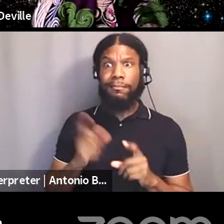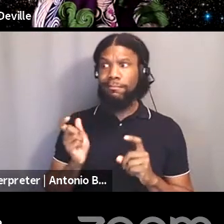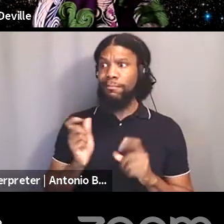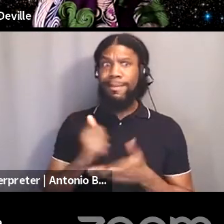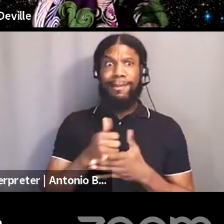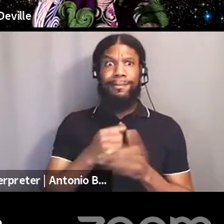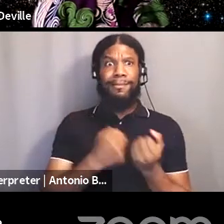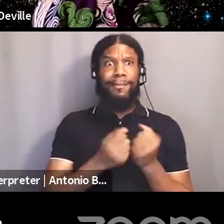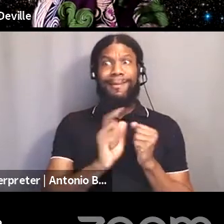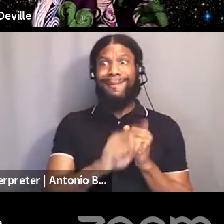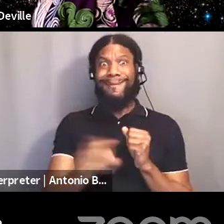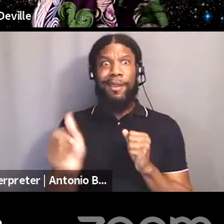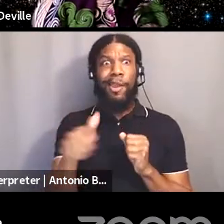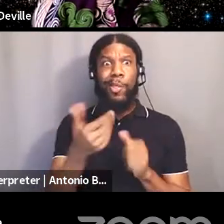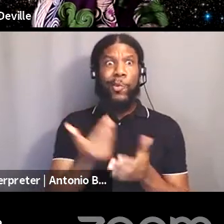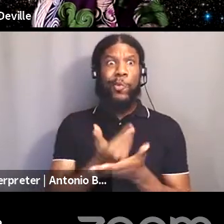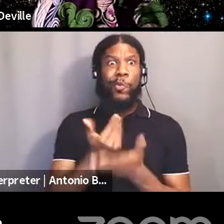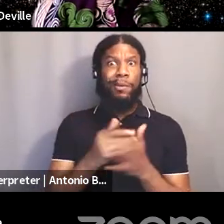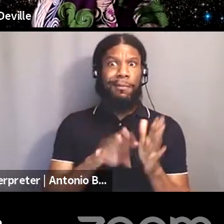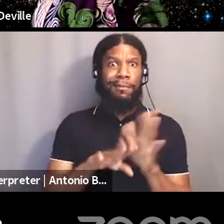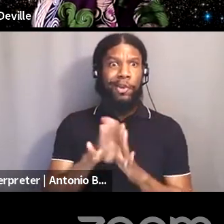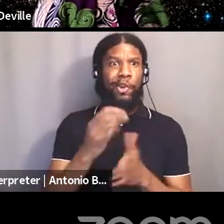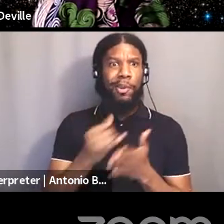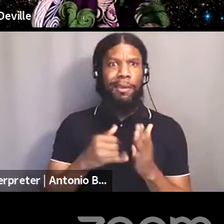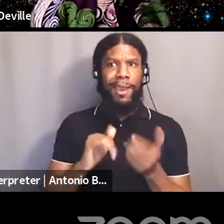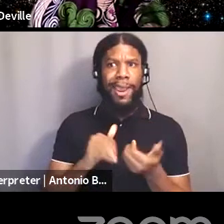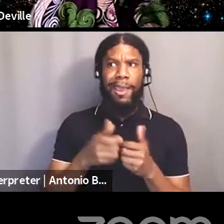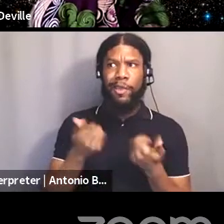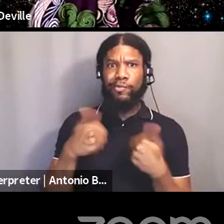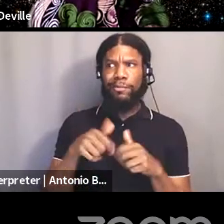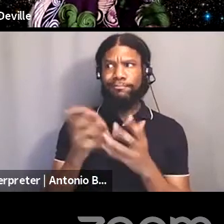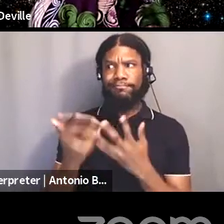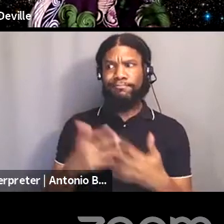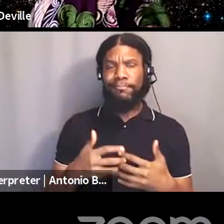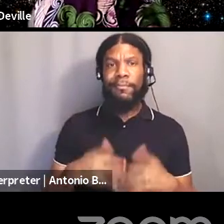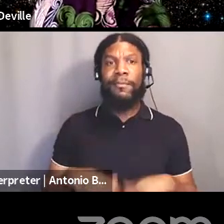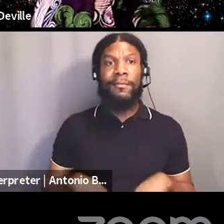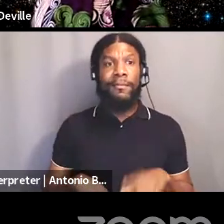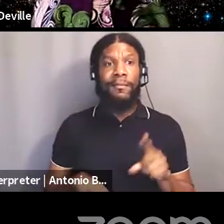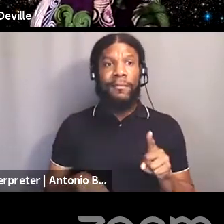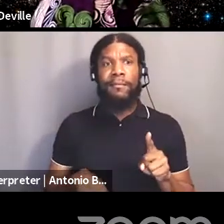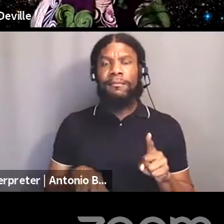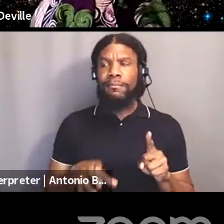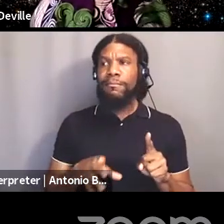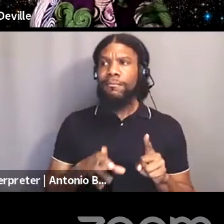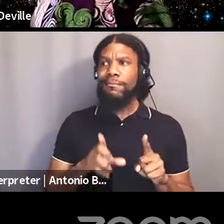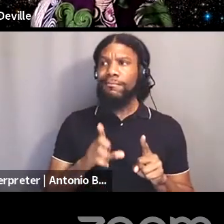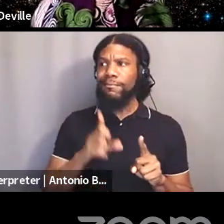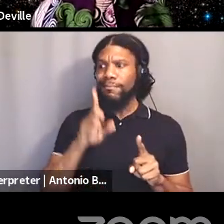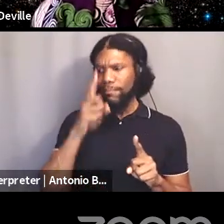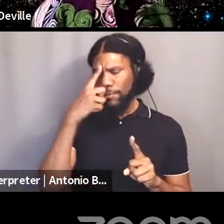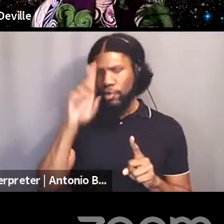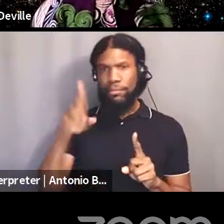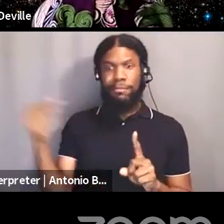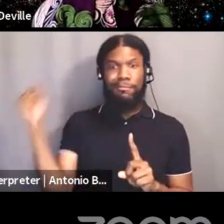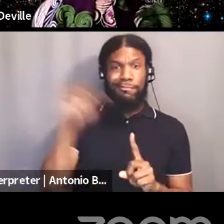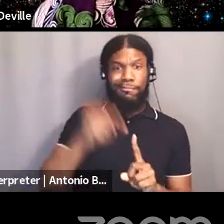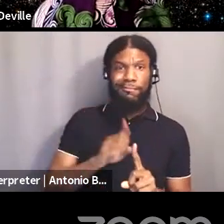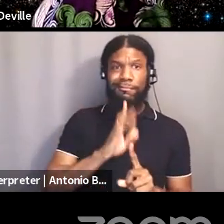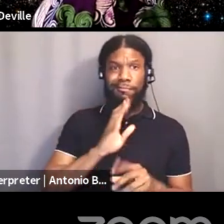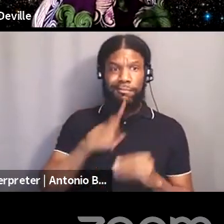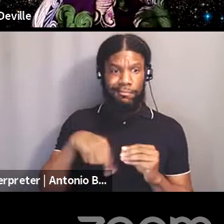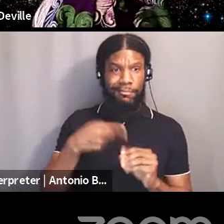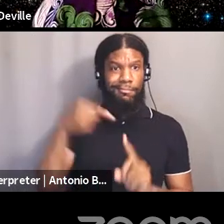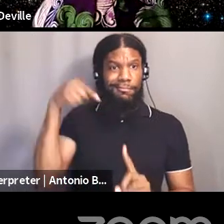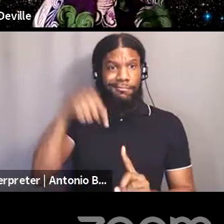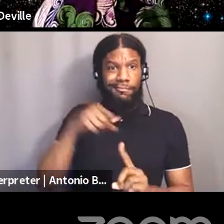coming in. Yeah. Well, I think it's that it really goes to that you have been thinking about creating space and creating